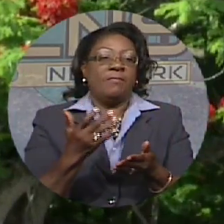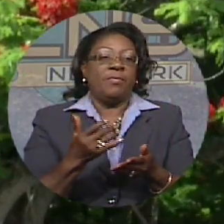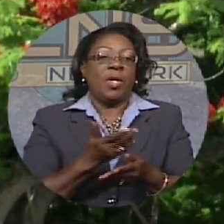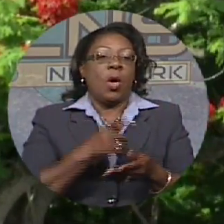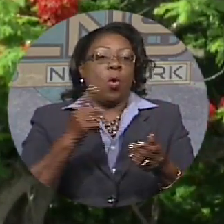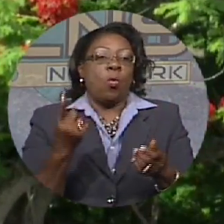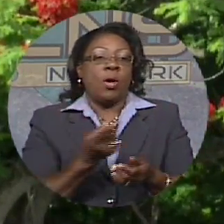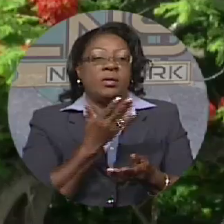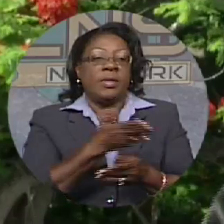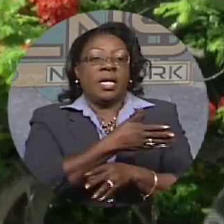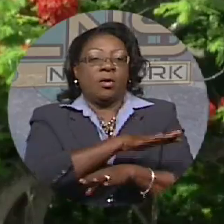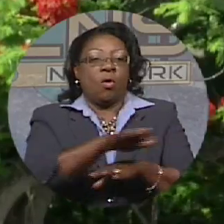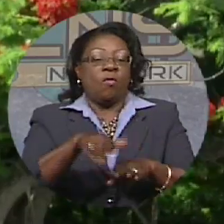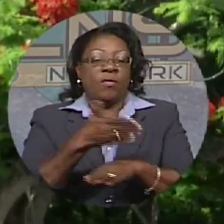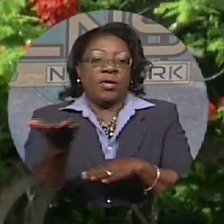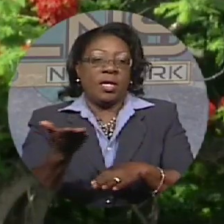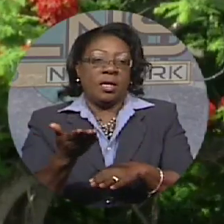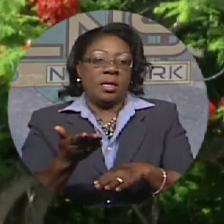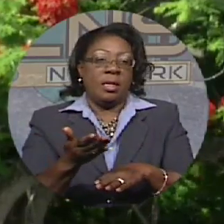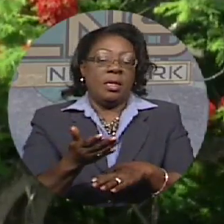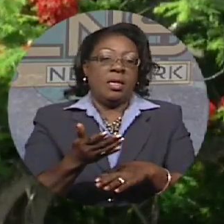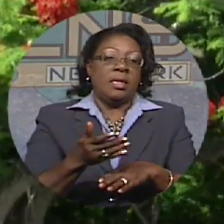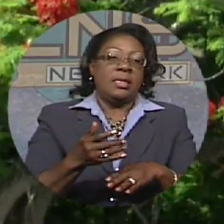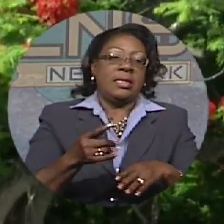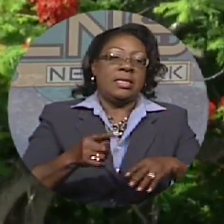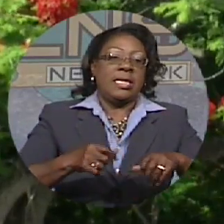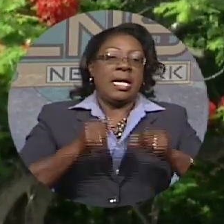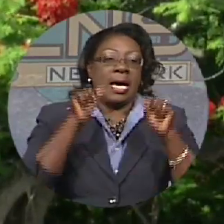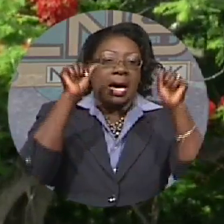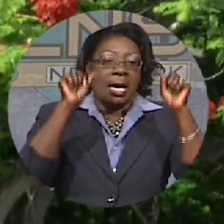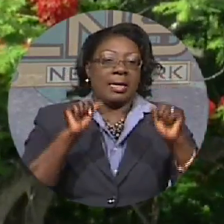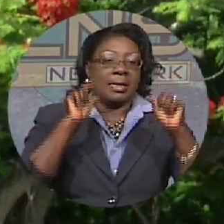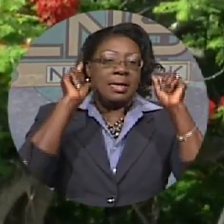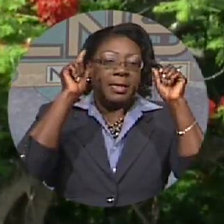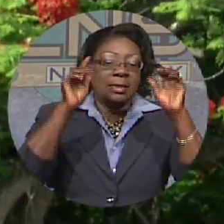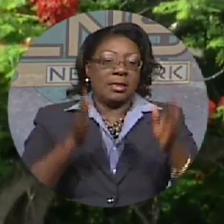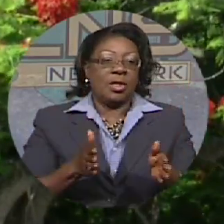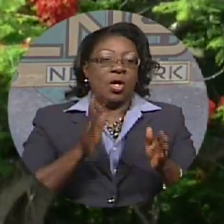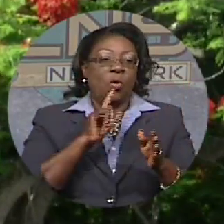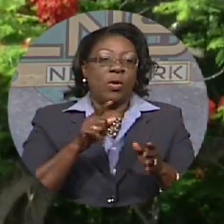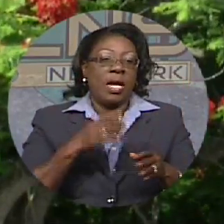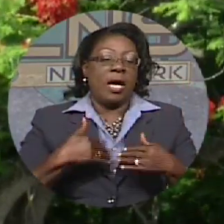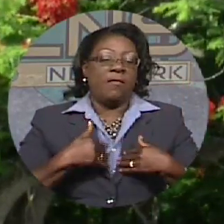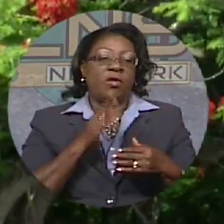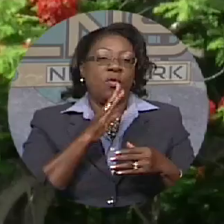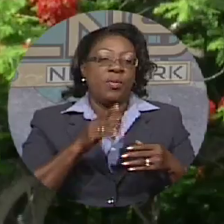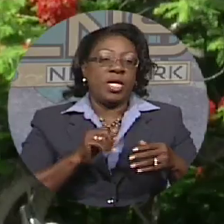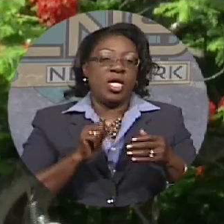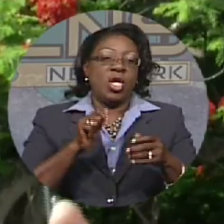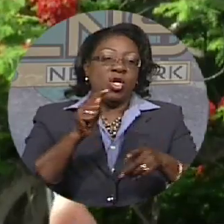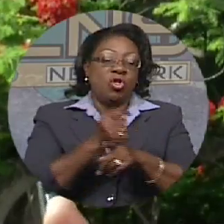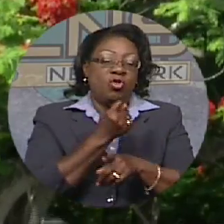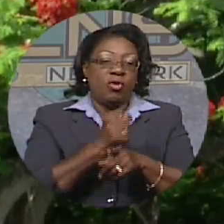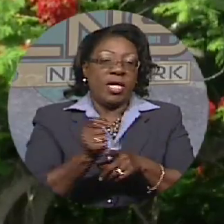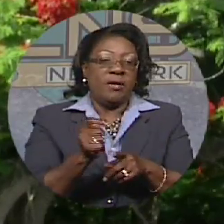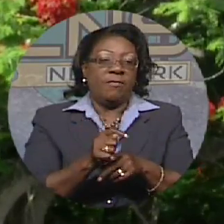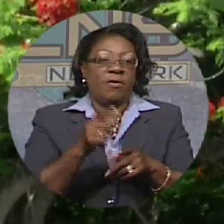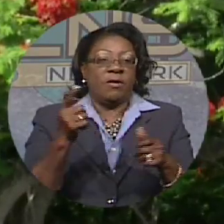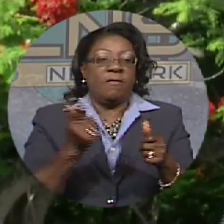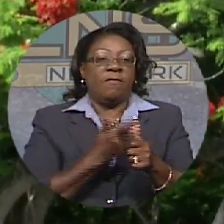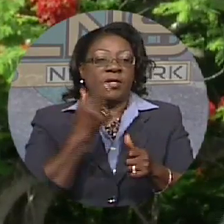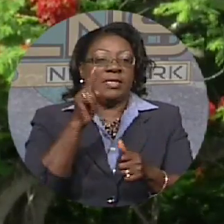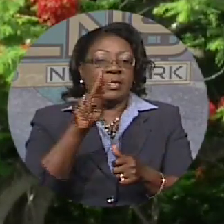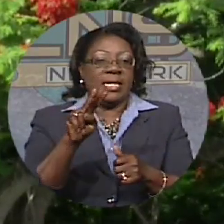there, these athletes have to train like for a day or two. So I'll have to find a training facility to make sure that they properly